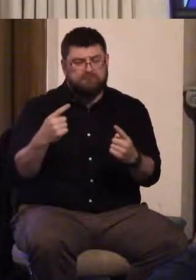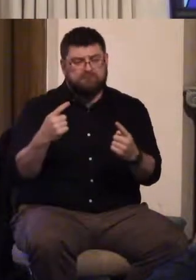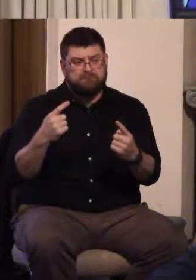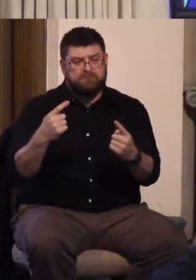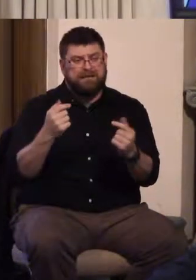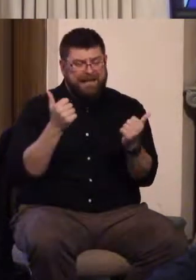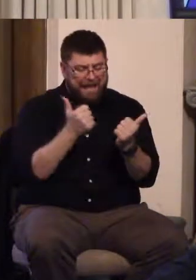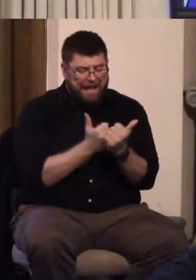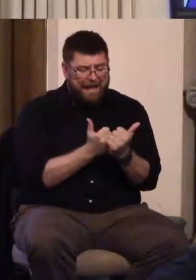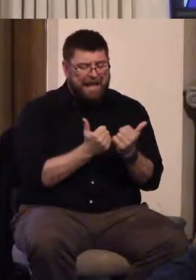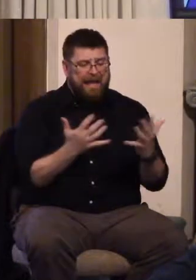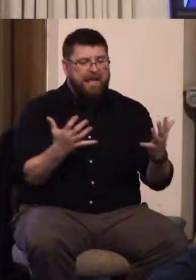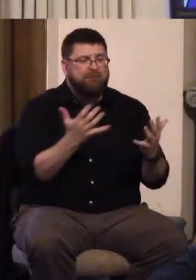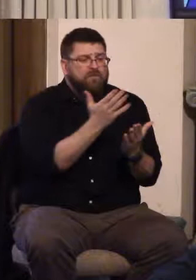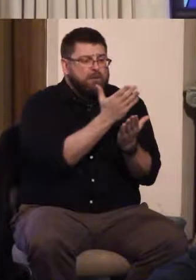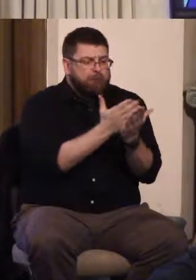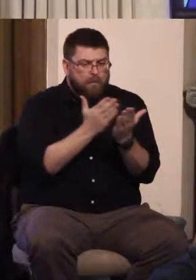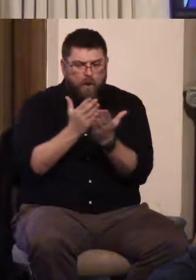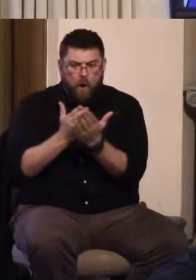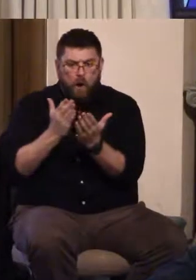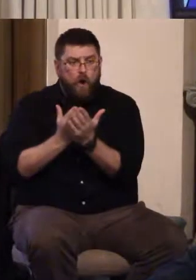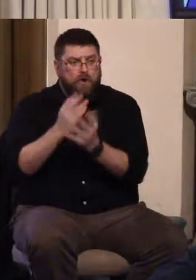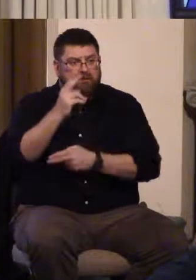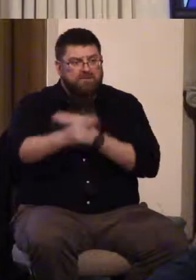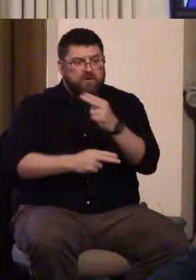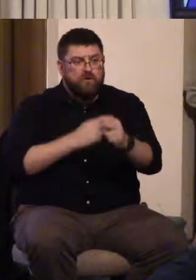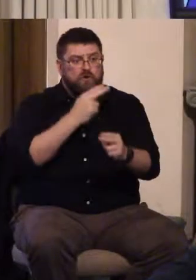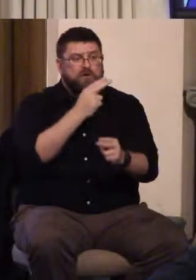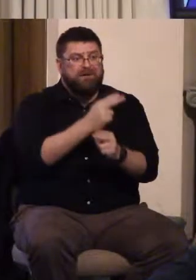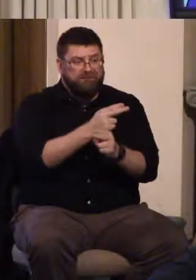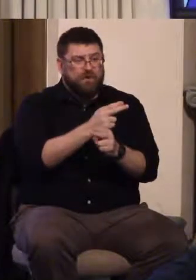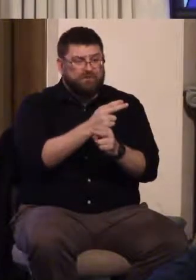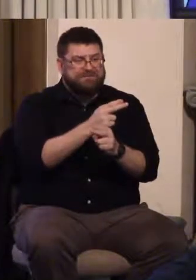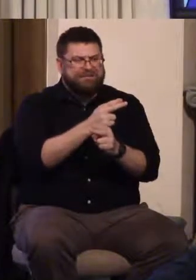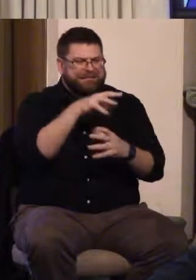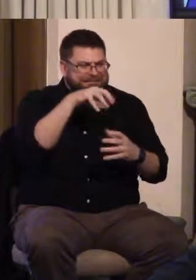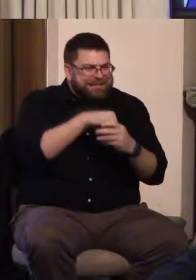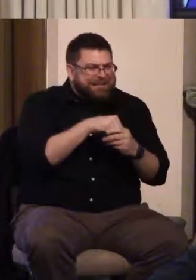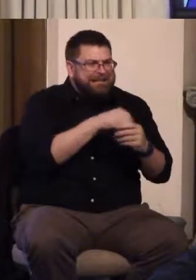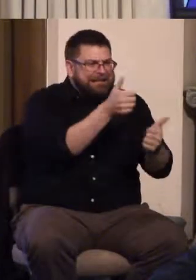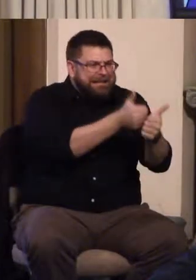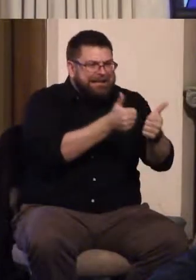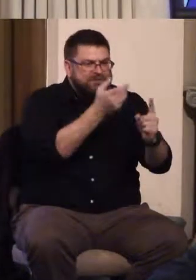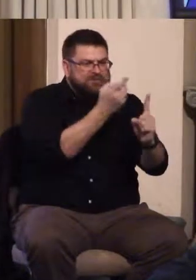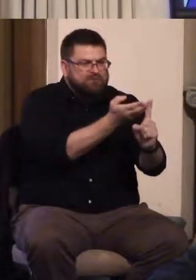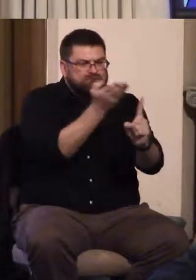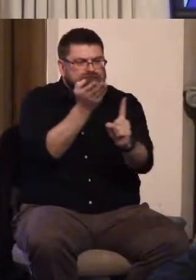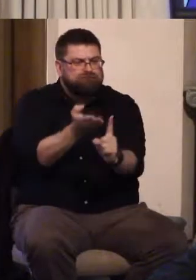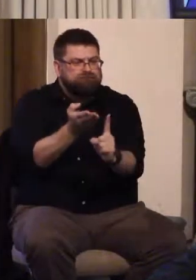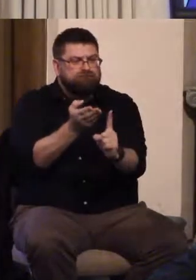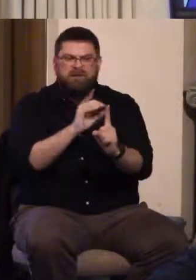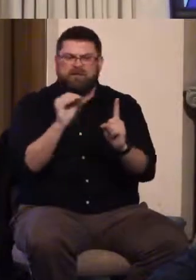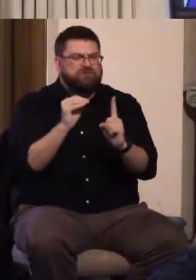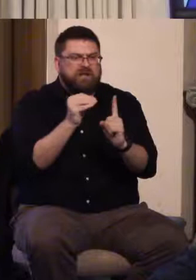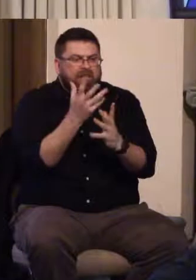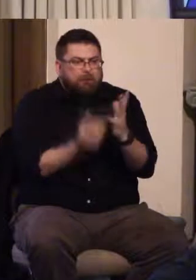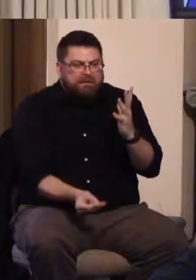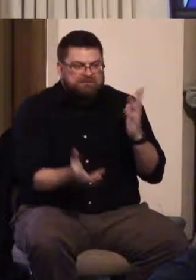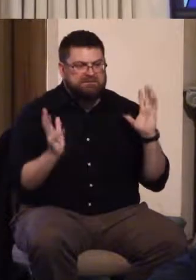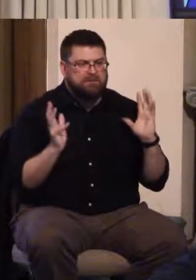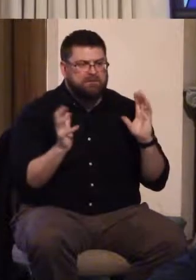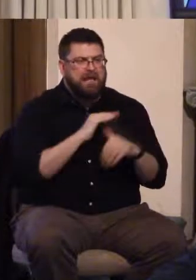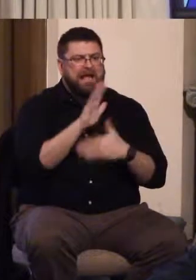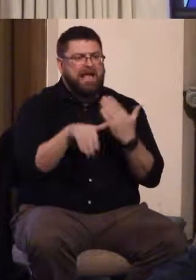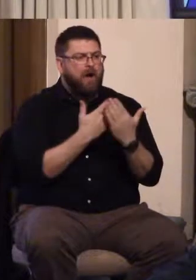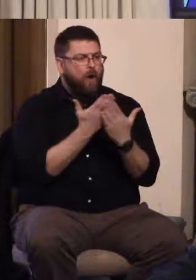holographic universe. Every single part and parcel is within each one of us. Nothing is missing. And